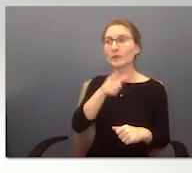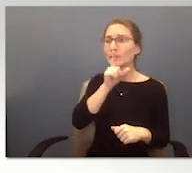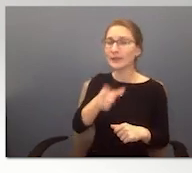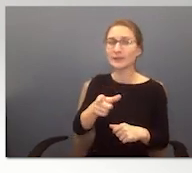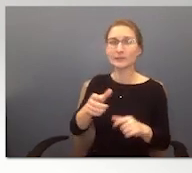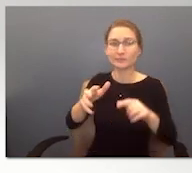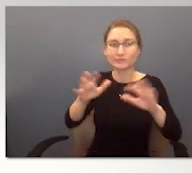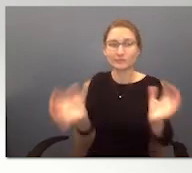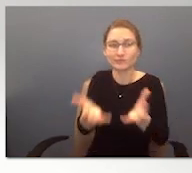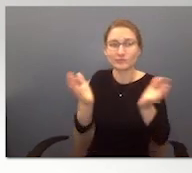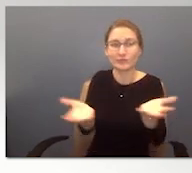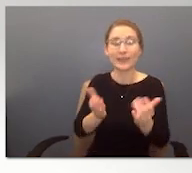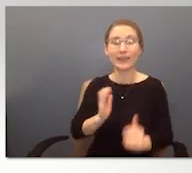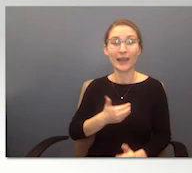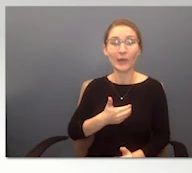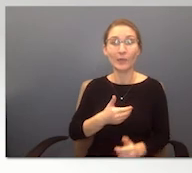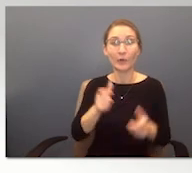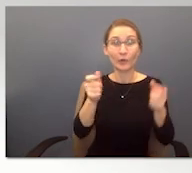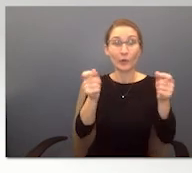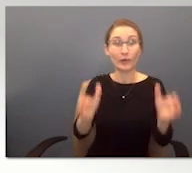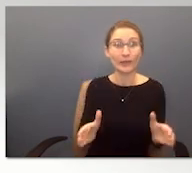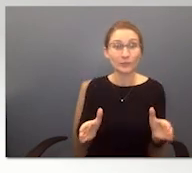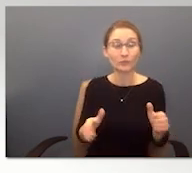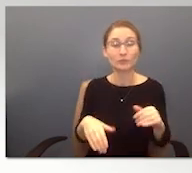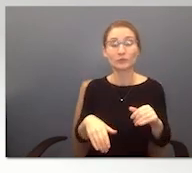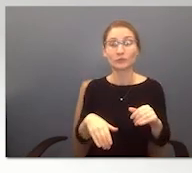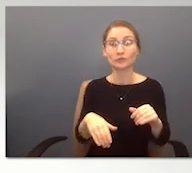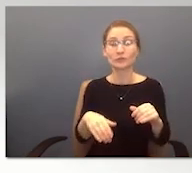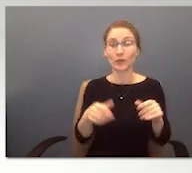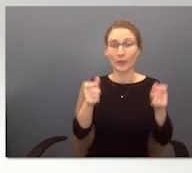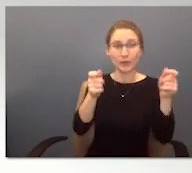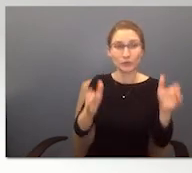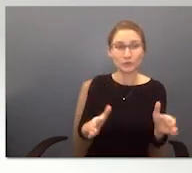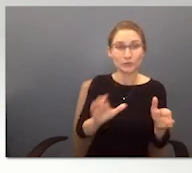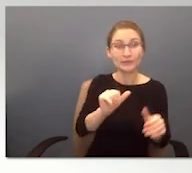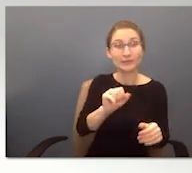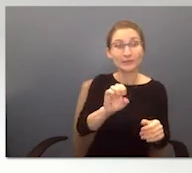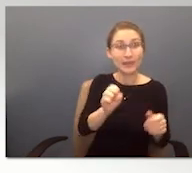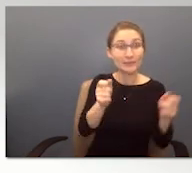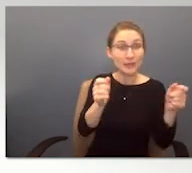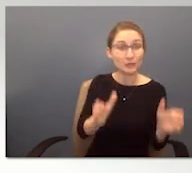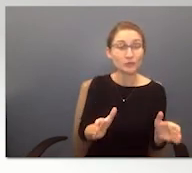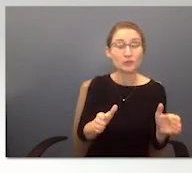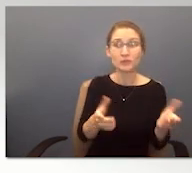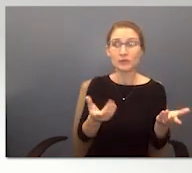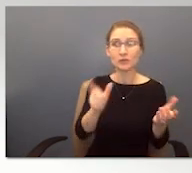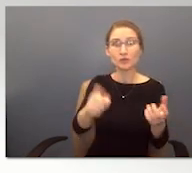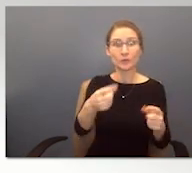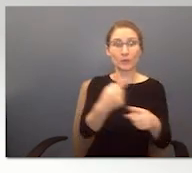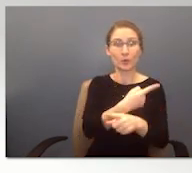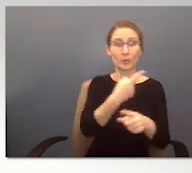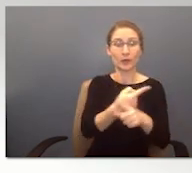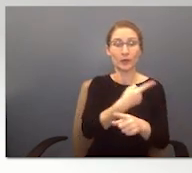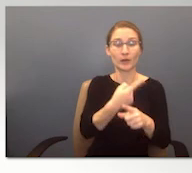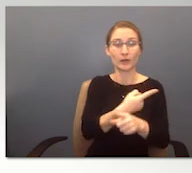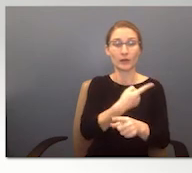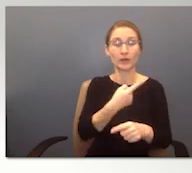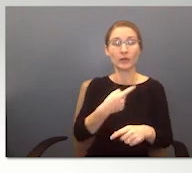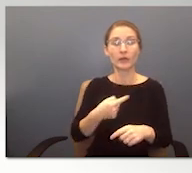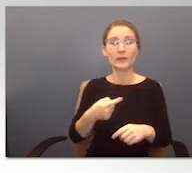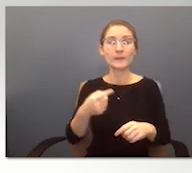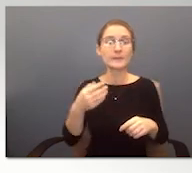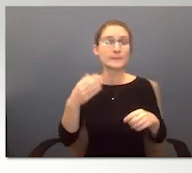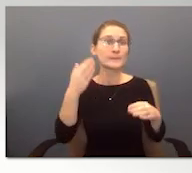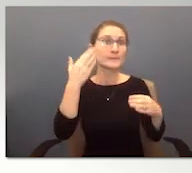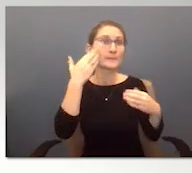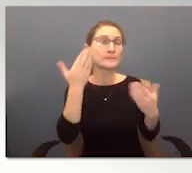these case coordinator, care manager ratios are appropriate. This is the most vital thing. This is the I don't know if she